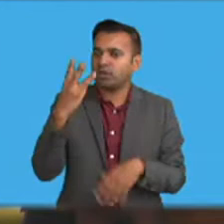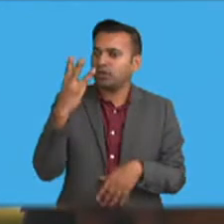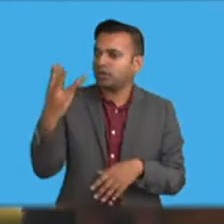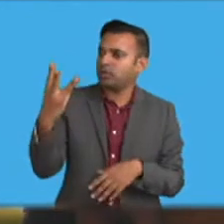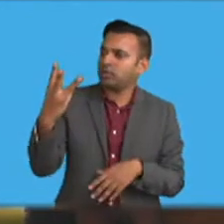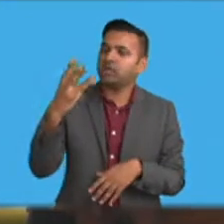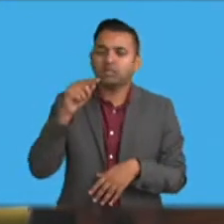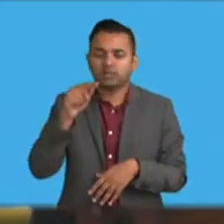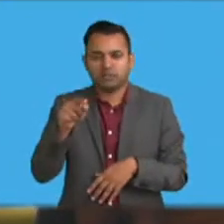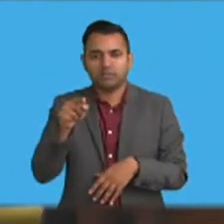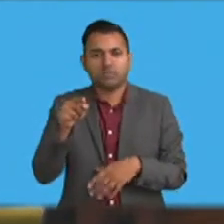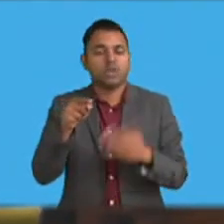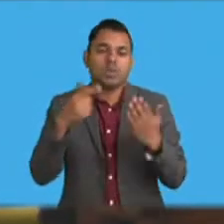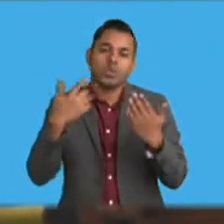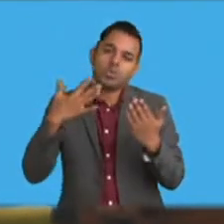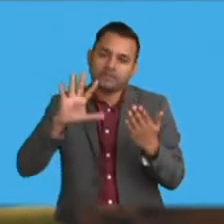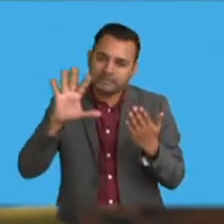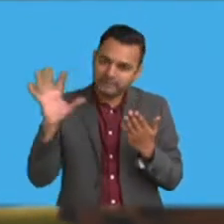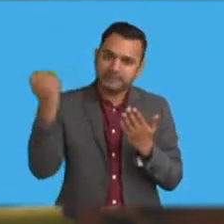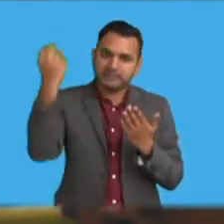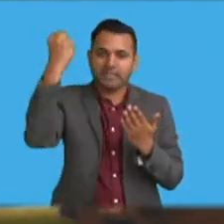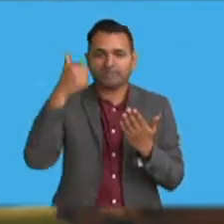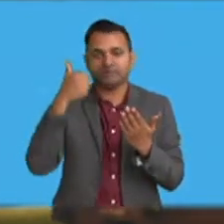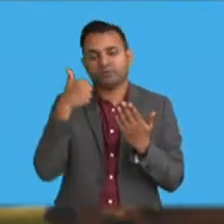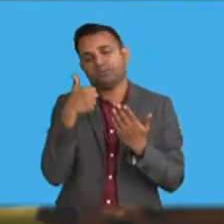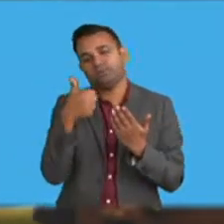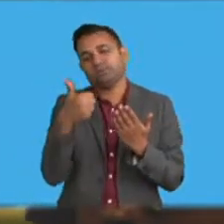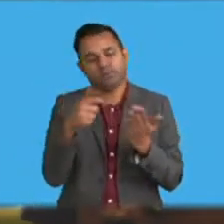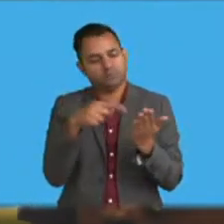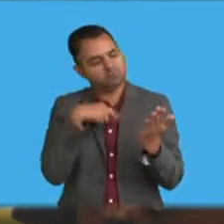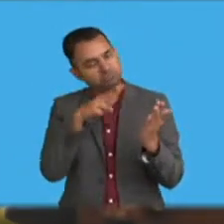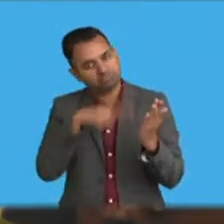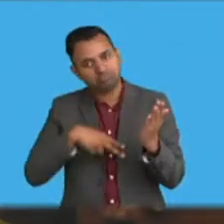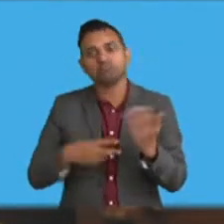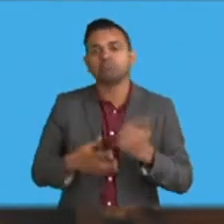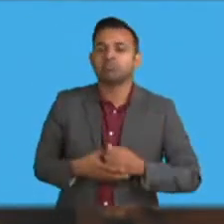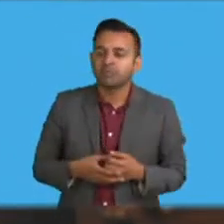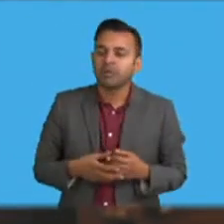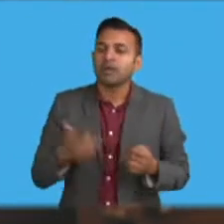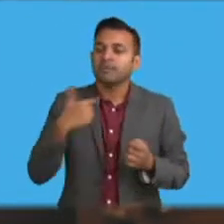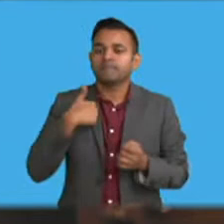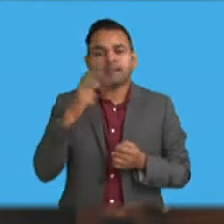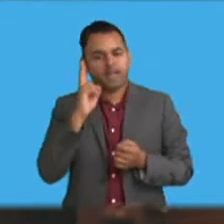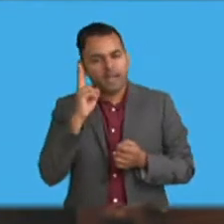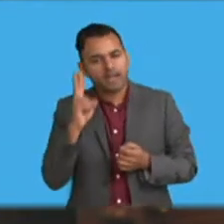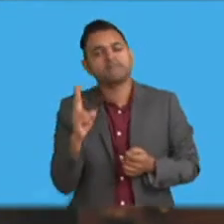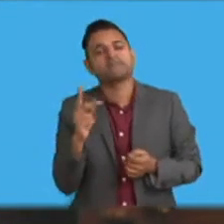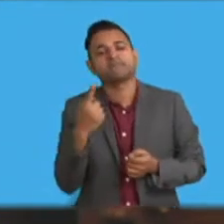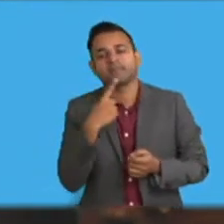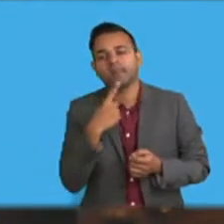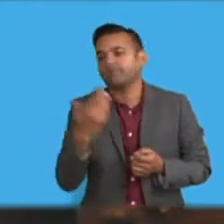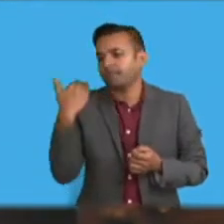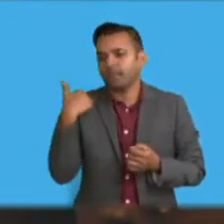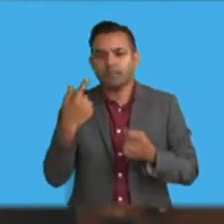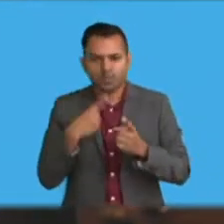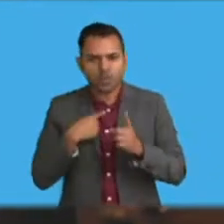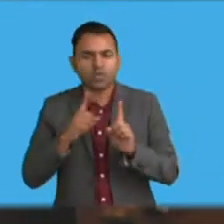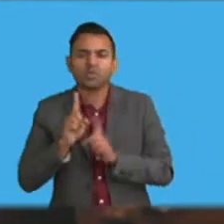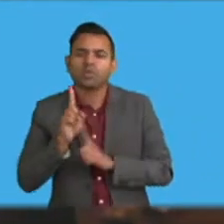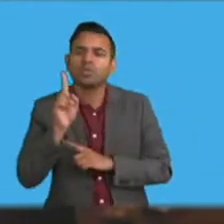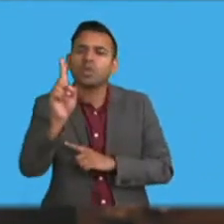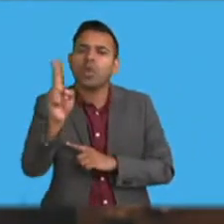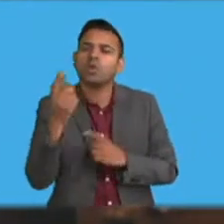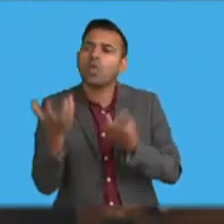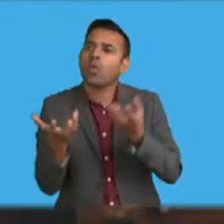assessed so far. Madam Speaker, as I said earlier, this surpasses most international benchmarks